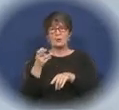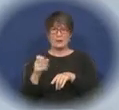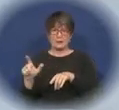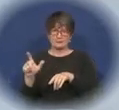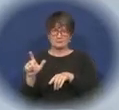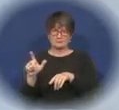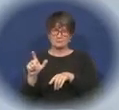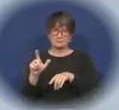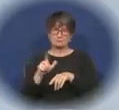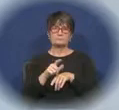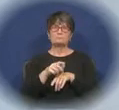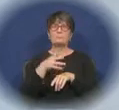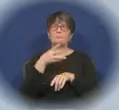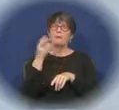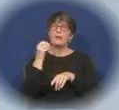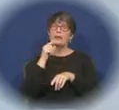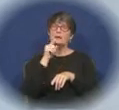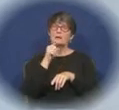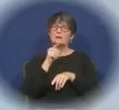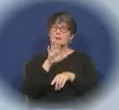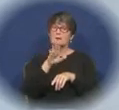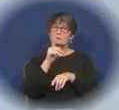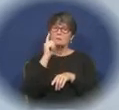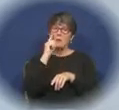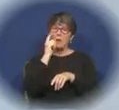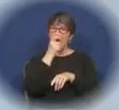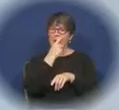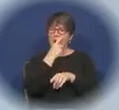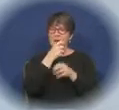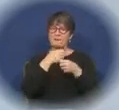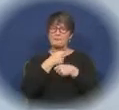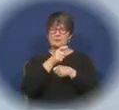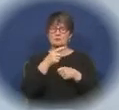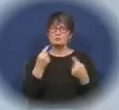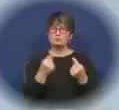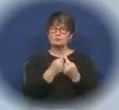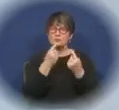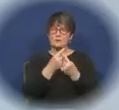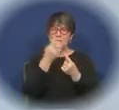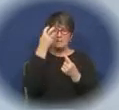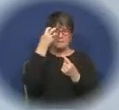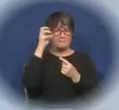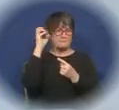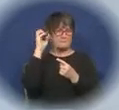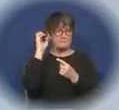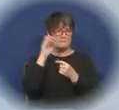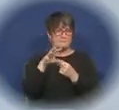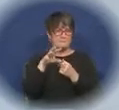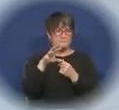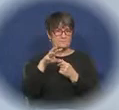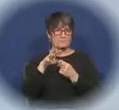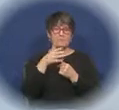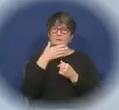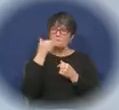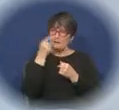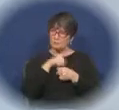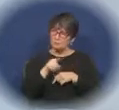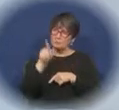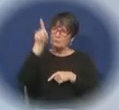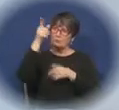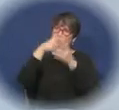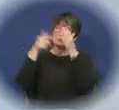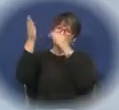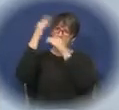Gehenna. And if your eye causes you to sin, pluck it out. Better for you